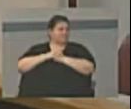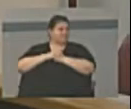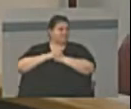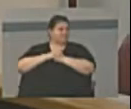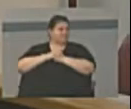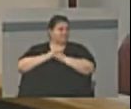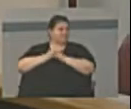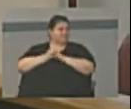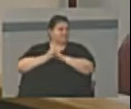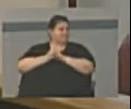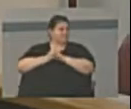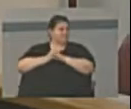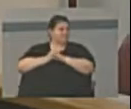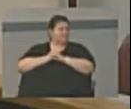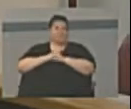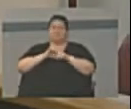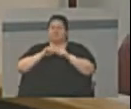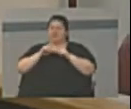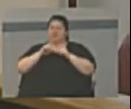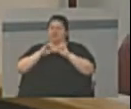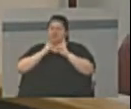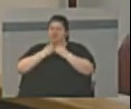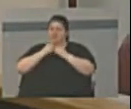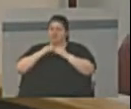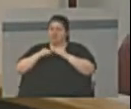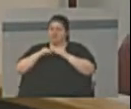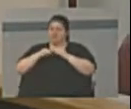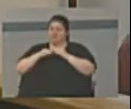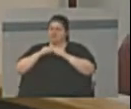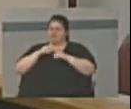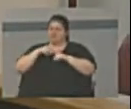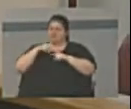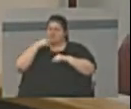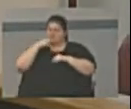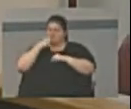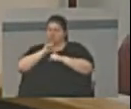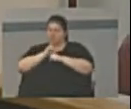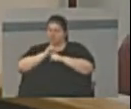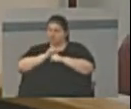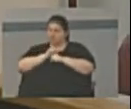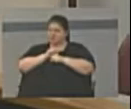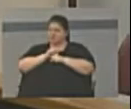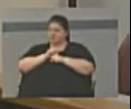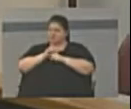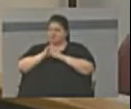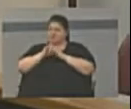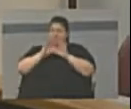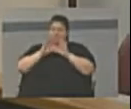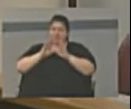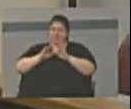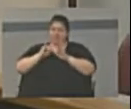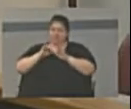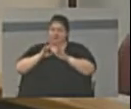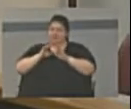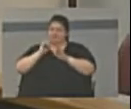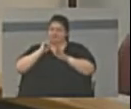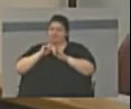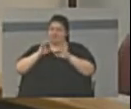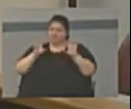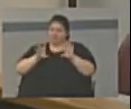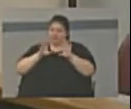nevertheless, the Department of Parks and Recreation did an excellent job as far as the decorations and what we saw.